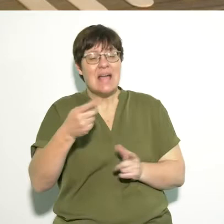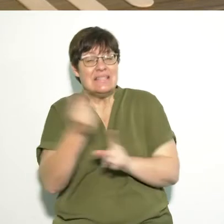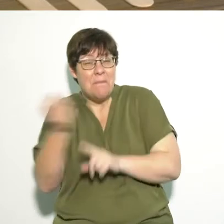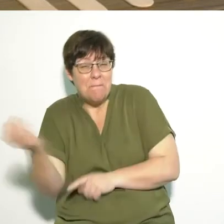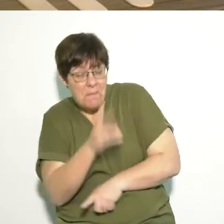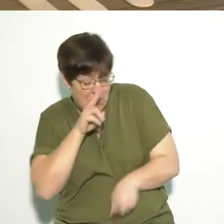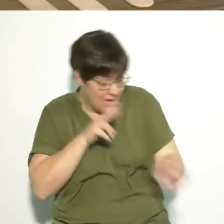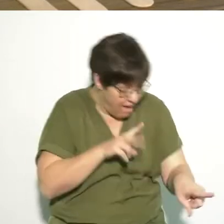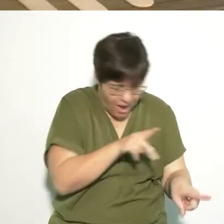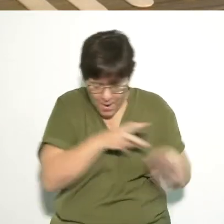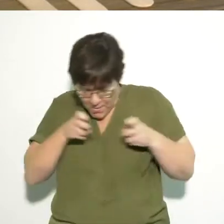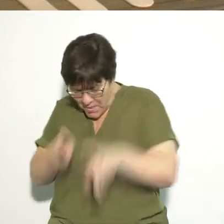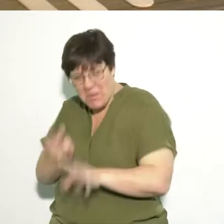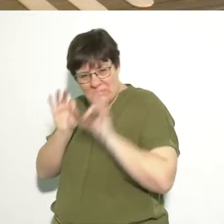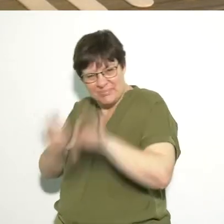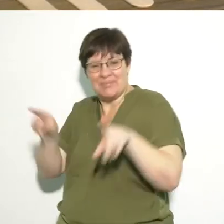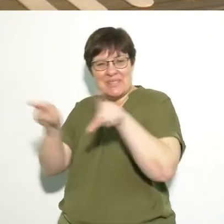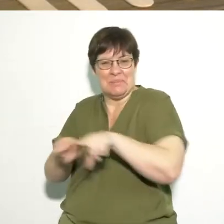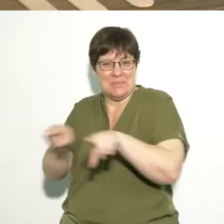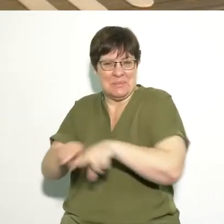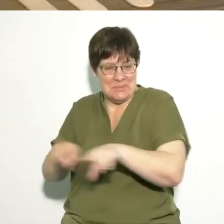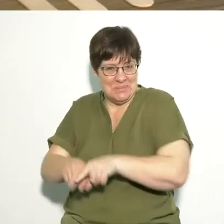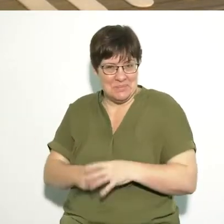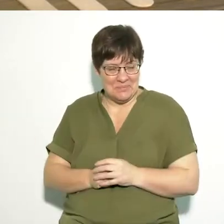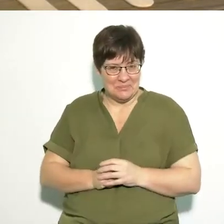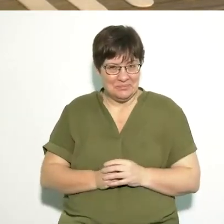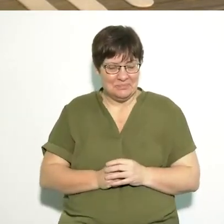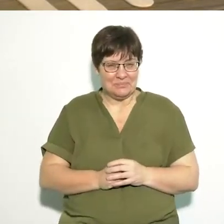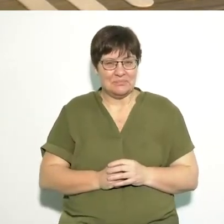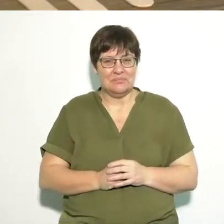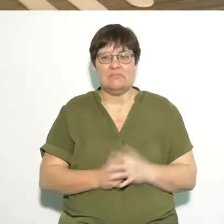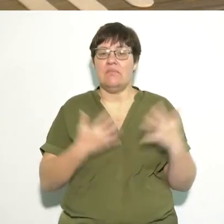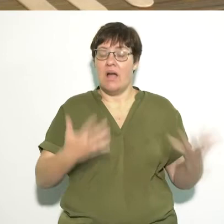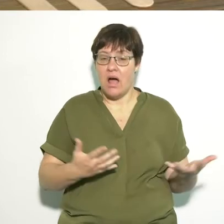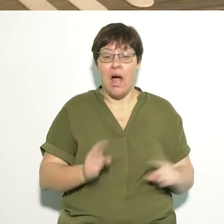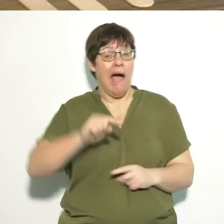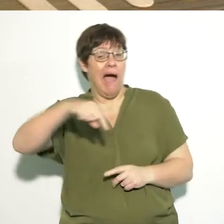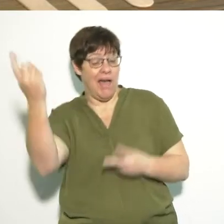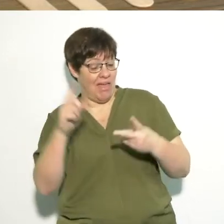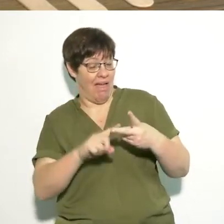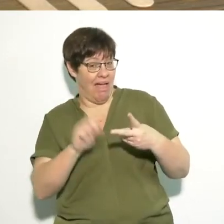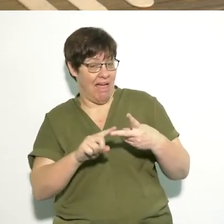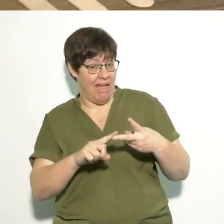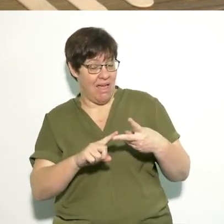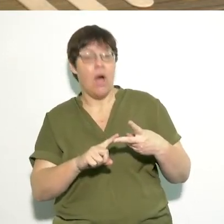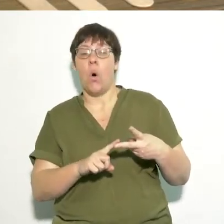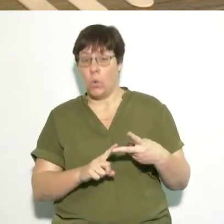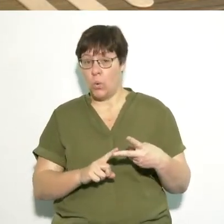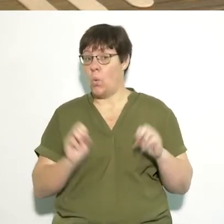it exactly as they would appear on a dice. There we go, here are my numbers. And then with my other